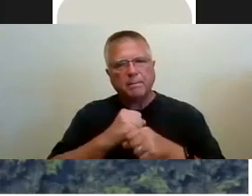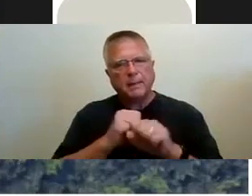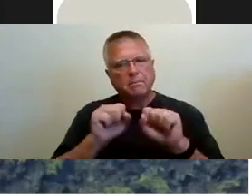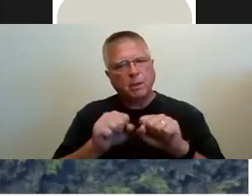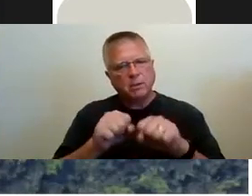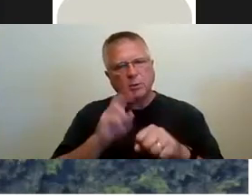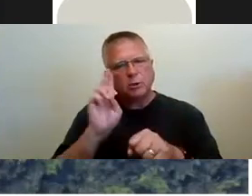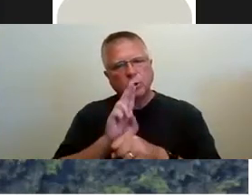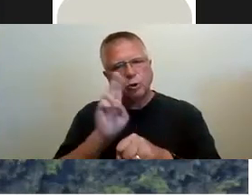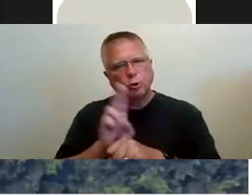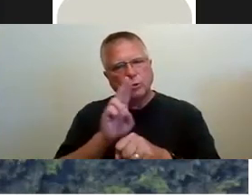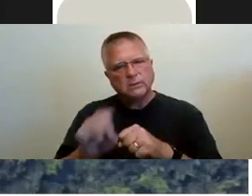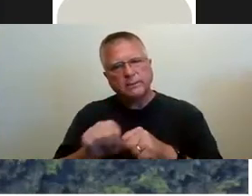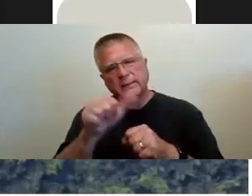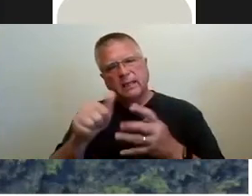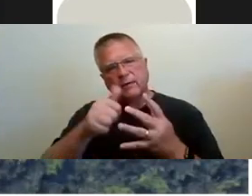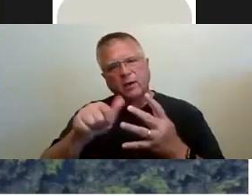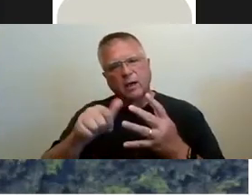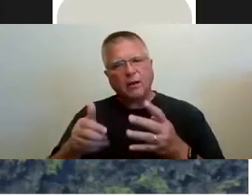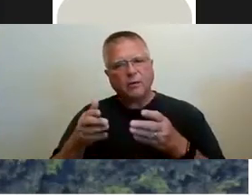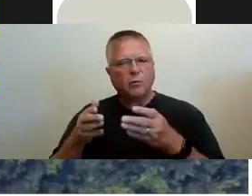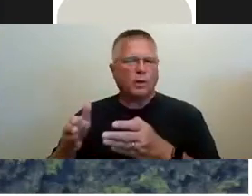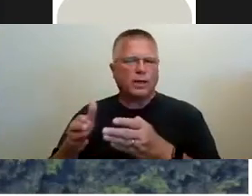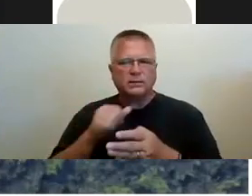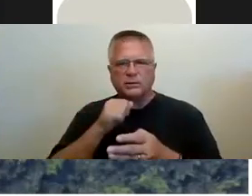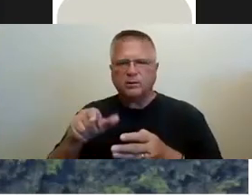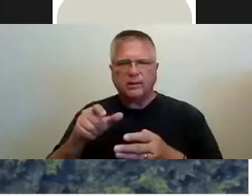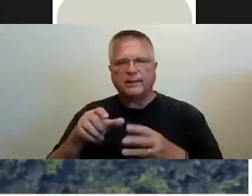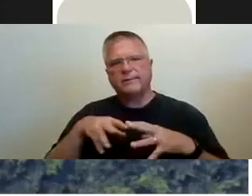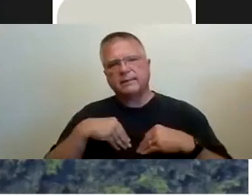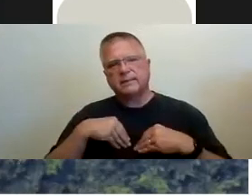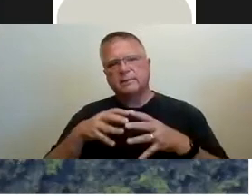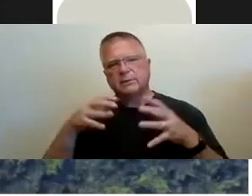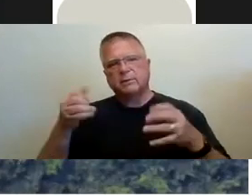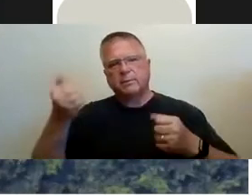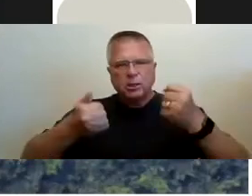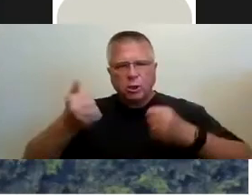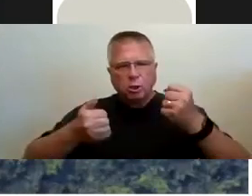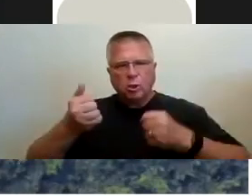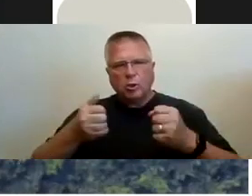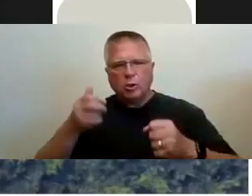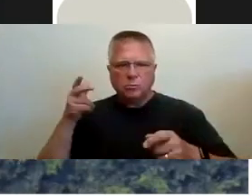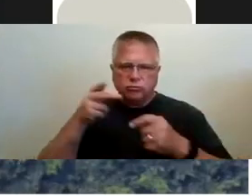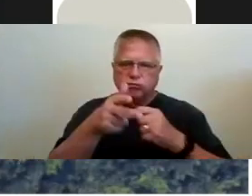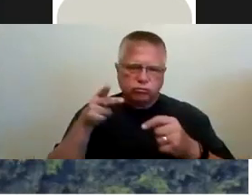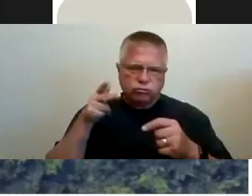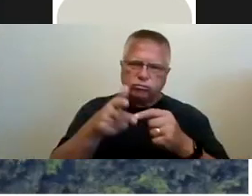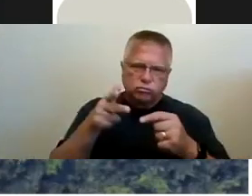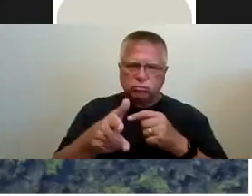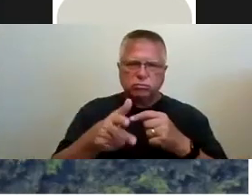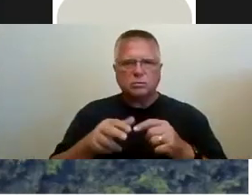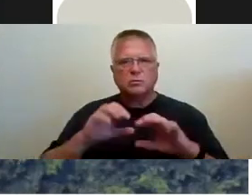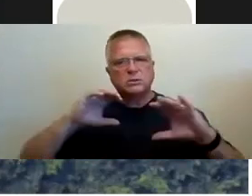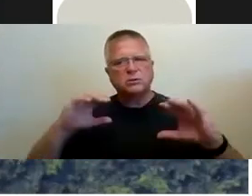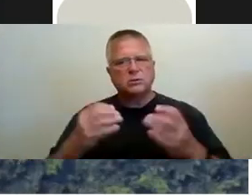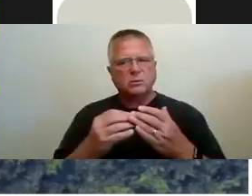these alternative modes so that we don't have to absorb quite so many motor vehicles as a society when the system